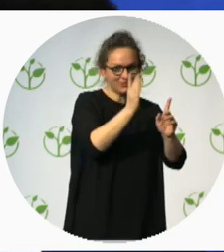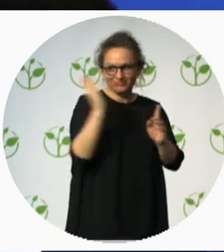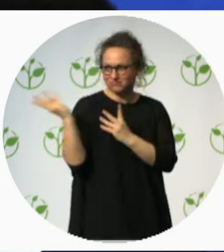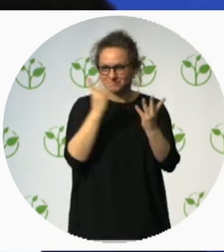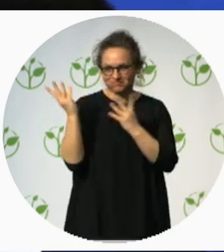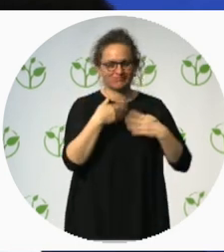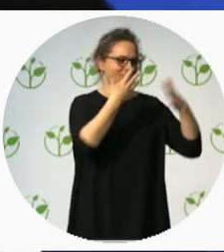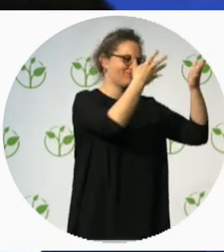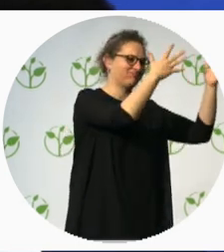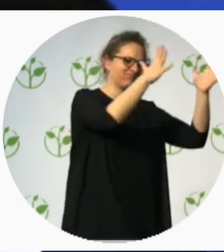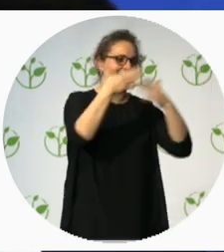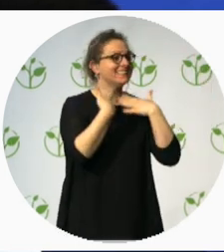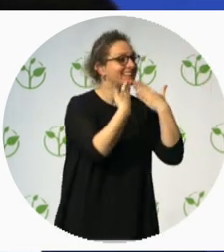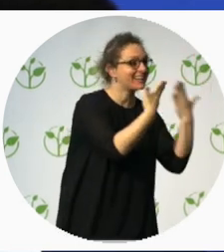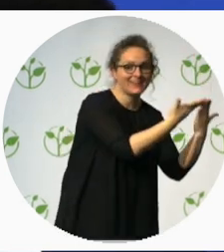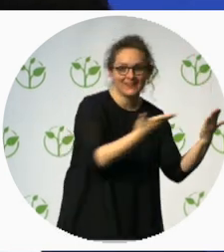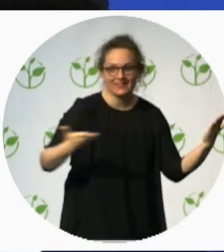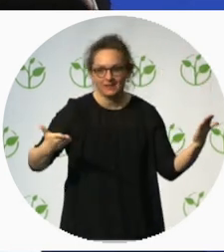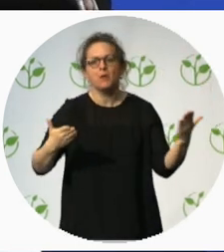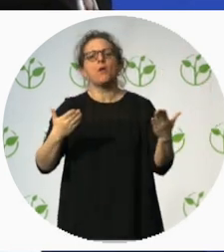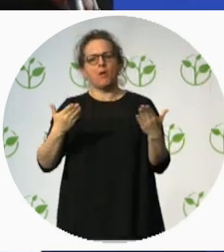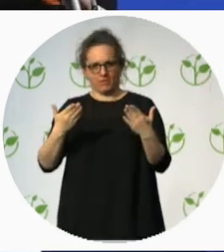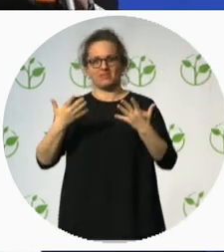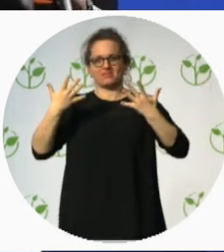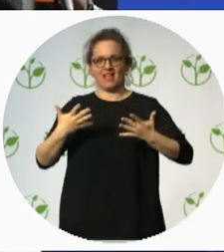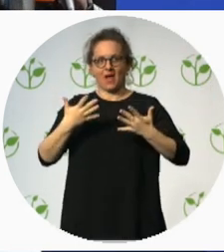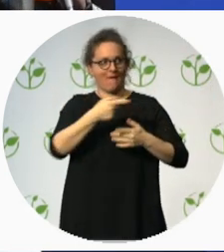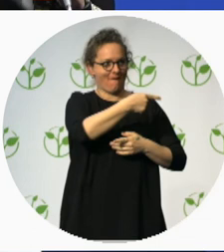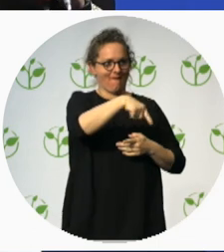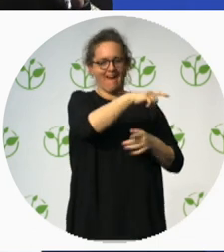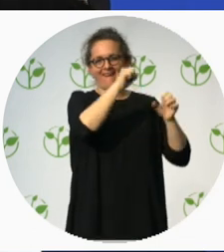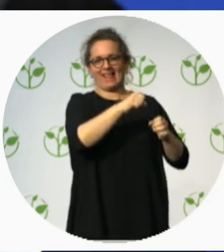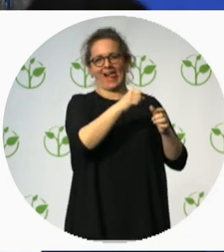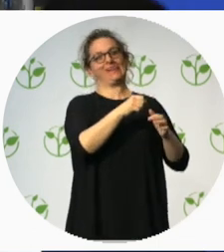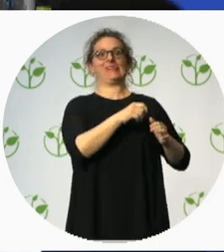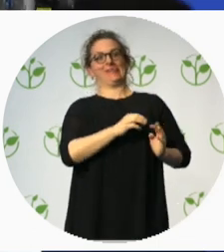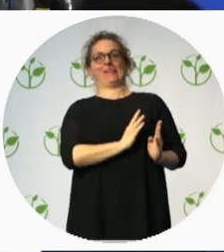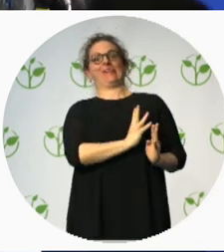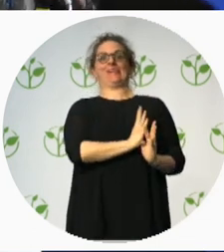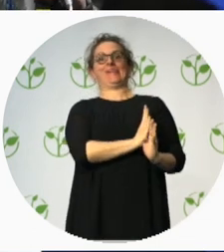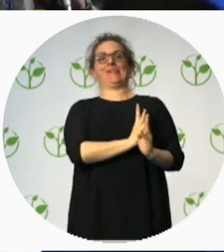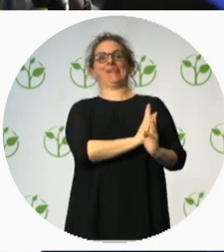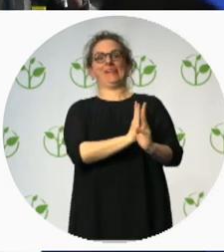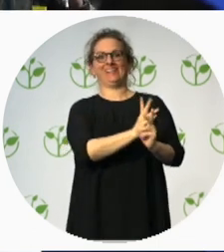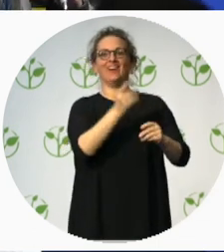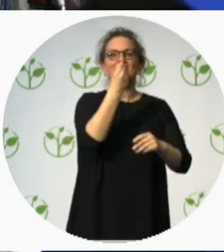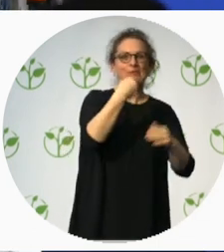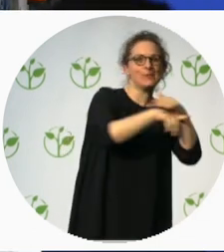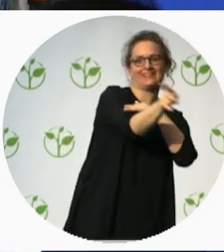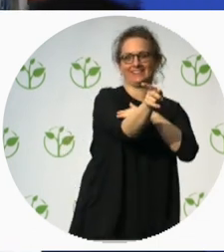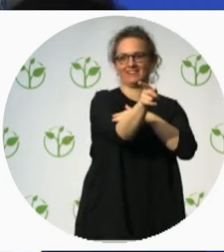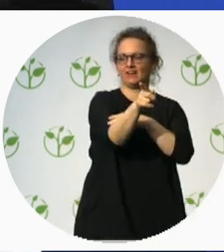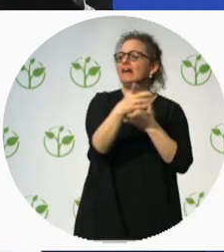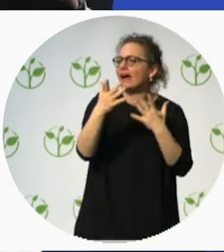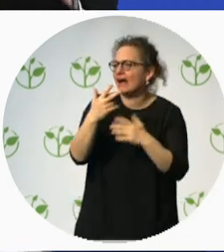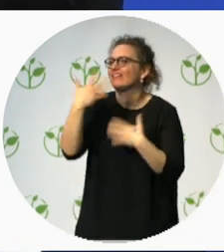We're going to get to dinner really quick. I think I'm going to get here before 8:30. It's going to be great. Now, we had a little trumpet sound earlier on, and that was Victor Panida. But